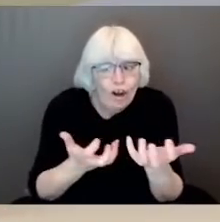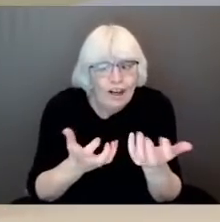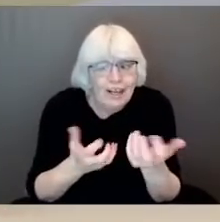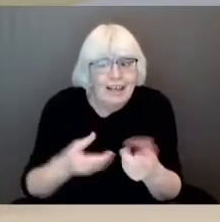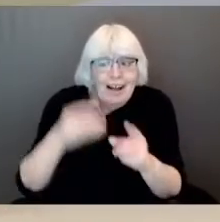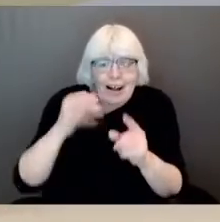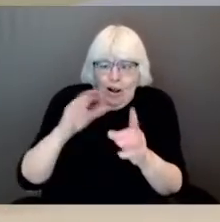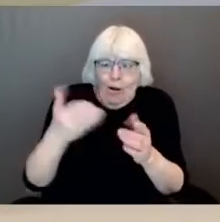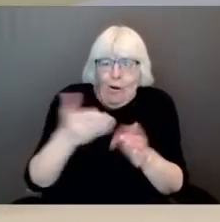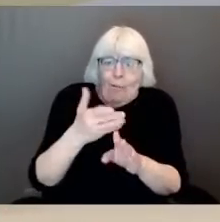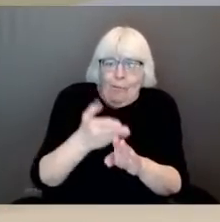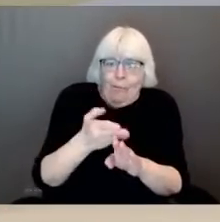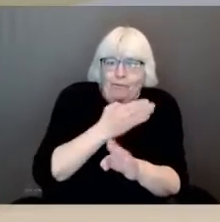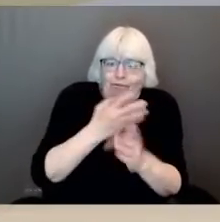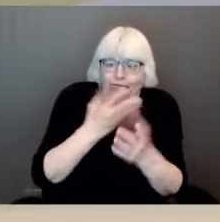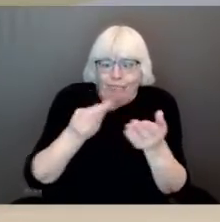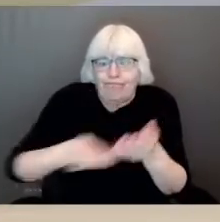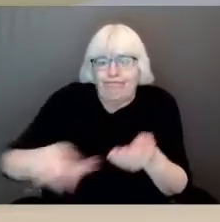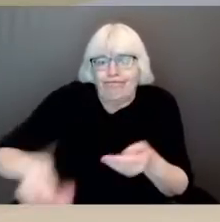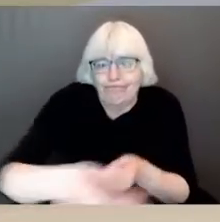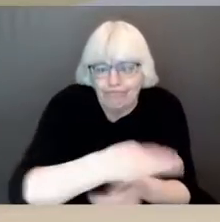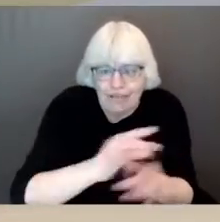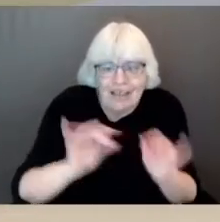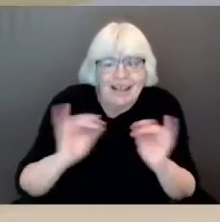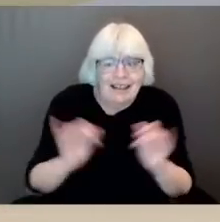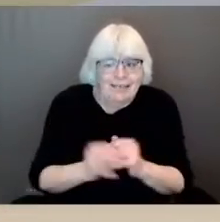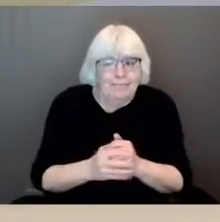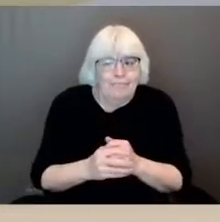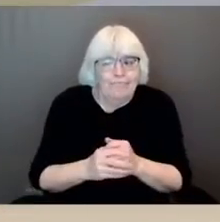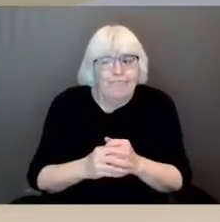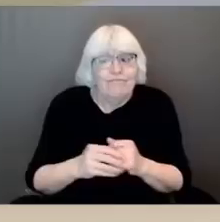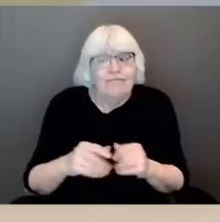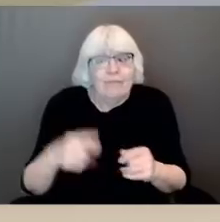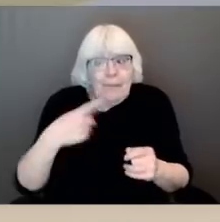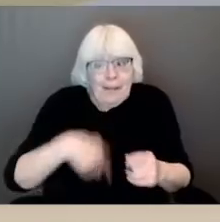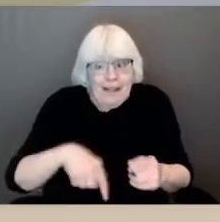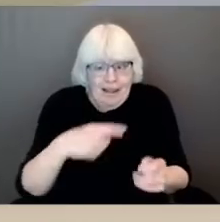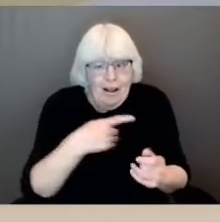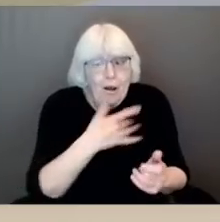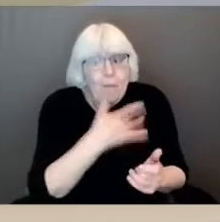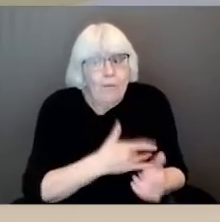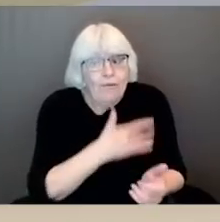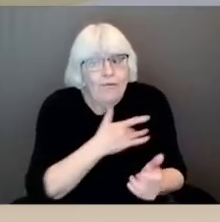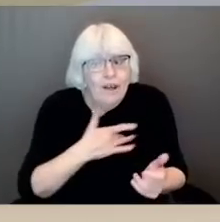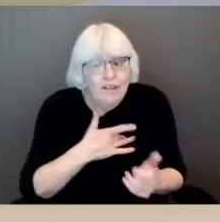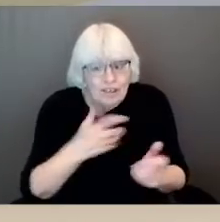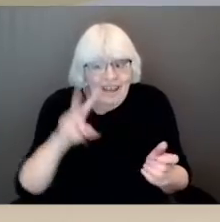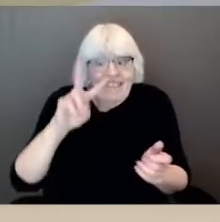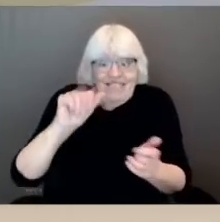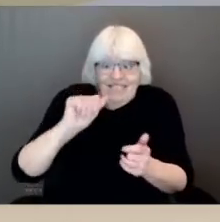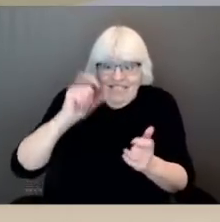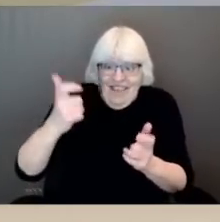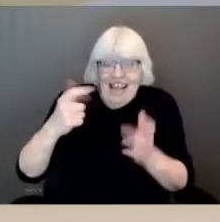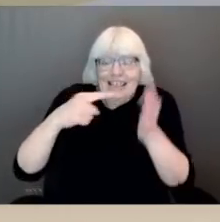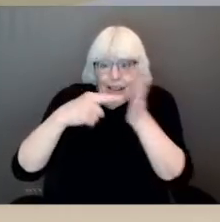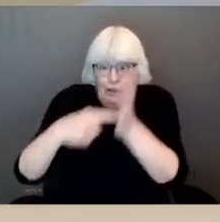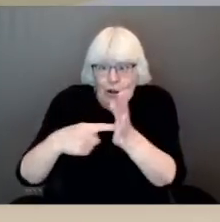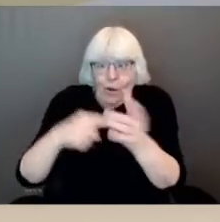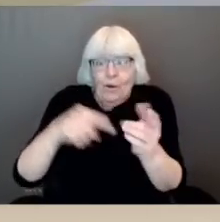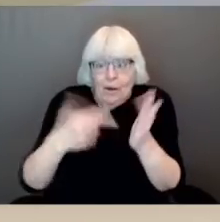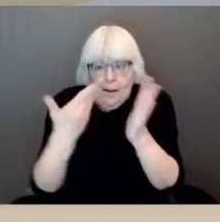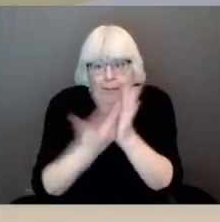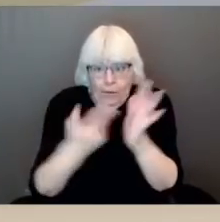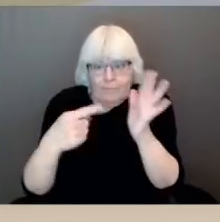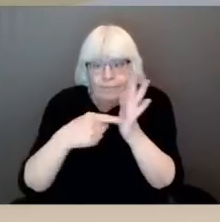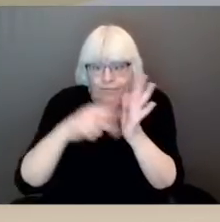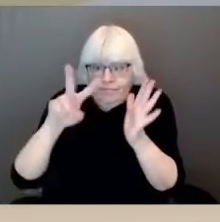As the Premier mentioned, today is the launch of the PEI Vaccine Pass. Similar to other provinces in the region and the country,